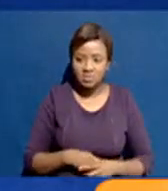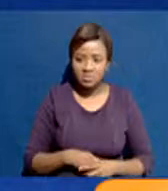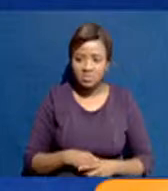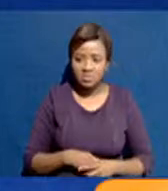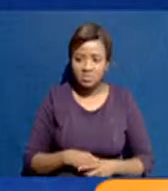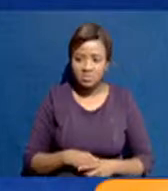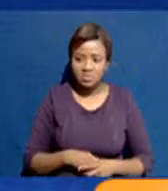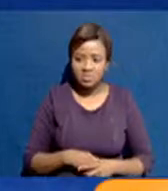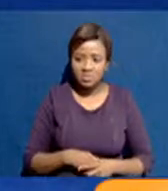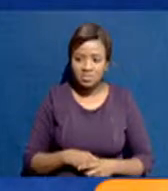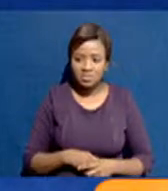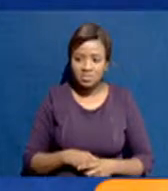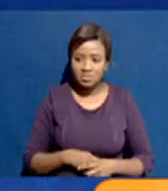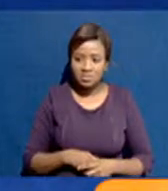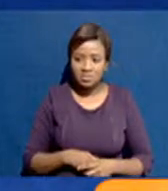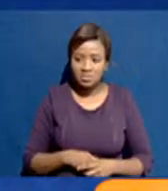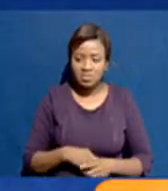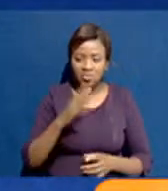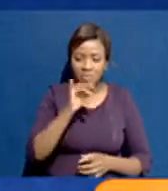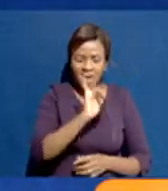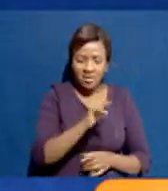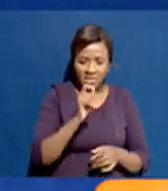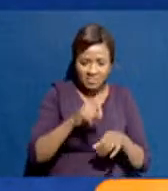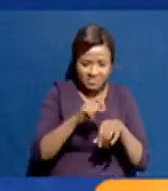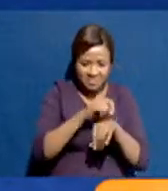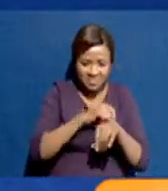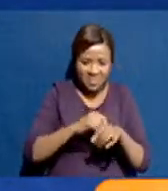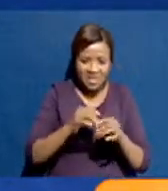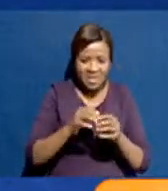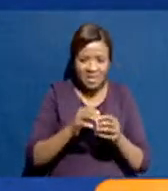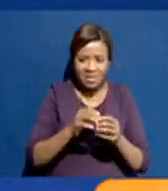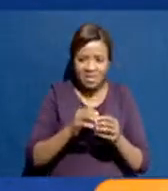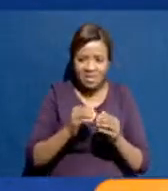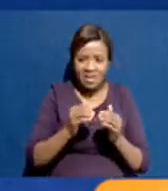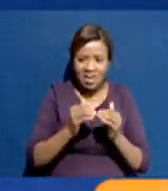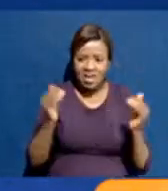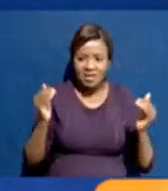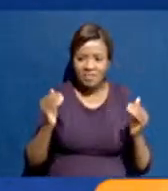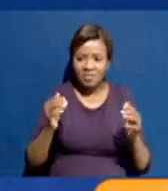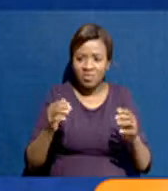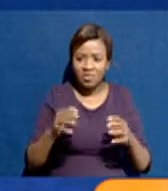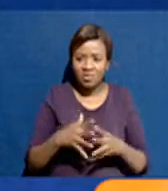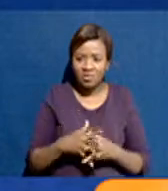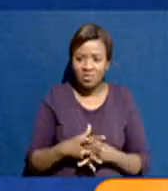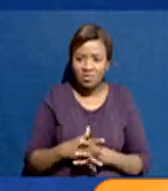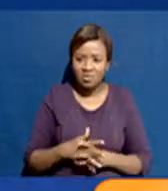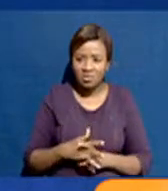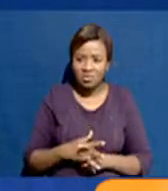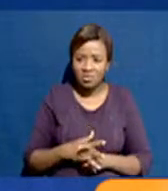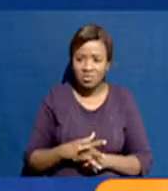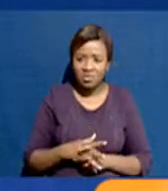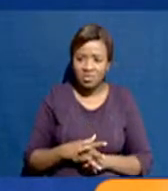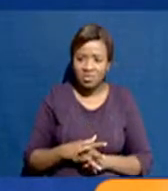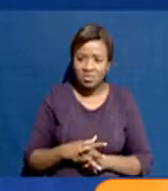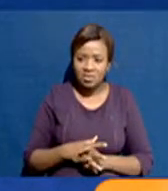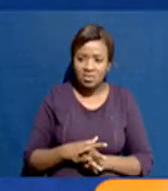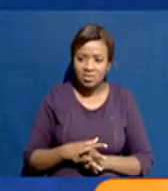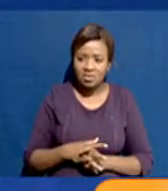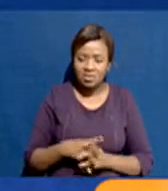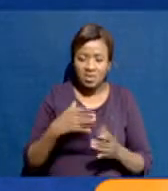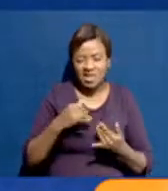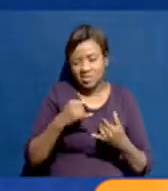tell because it was at already some advanced stages at that point. Could you recollect what had happened? Could you connect it? I mean, I tried